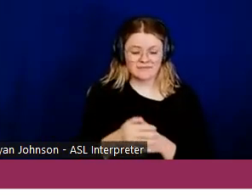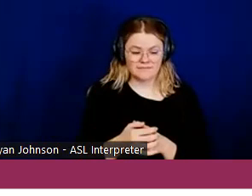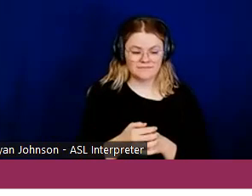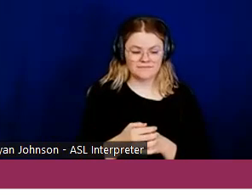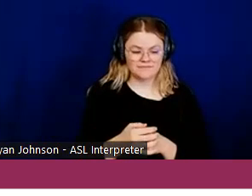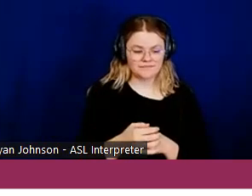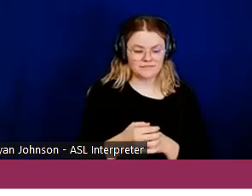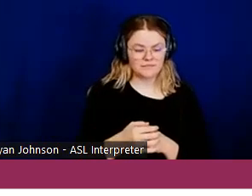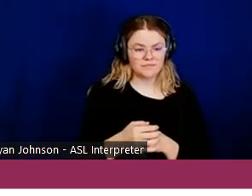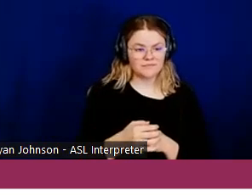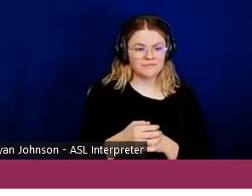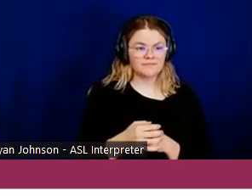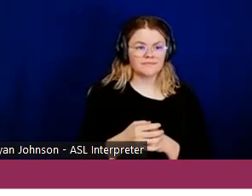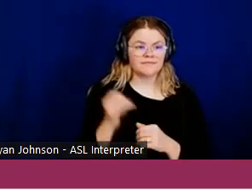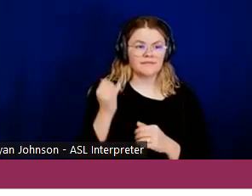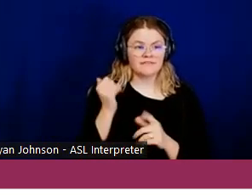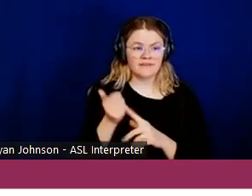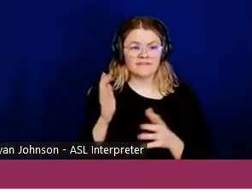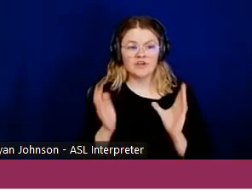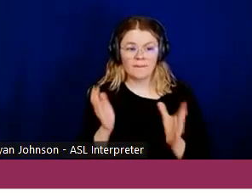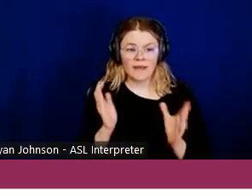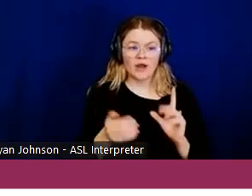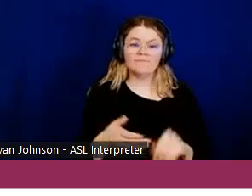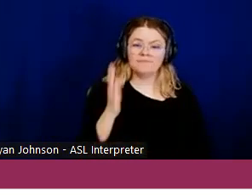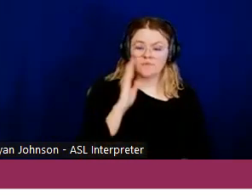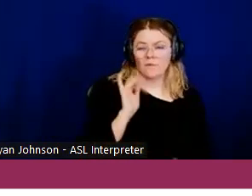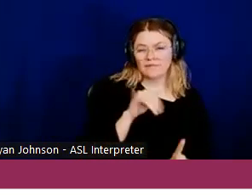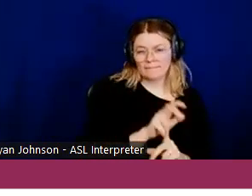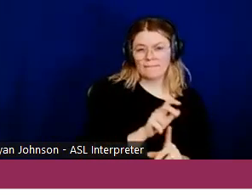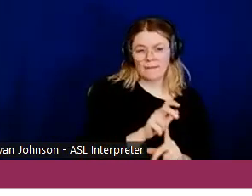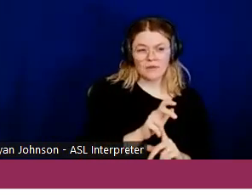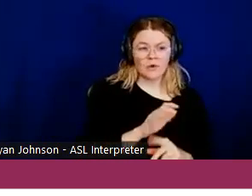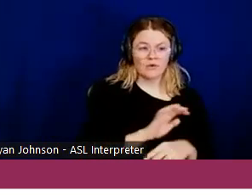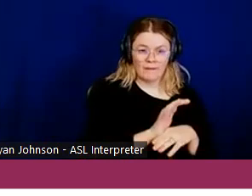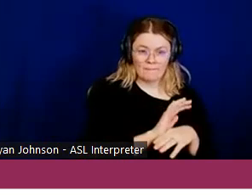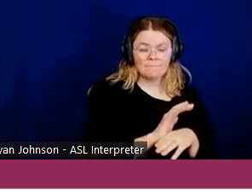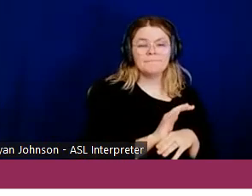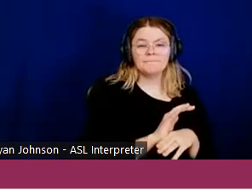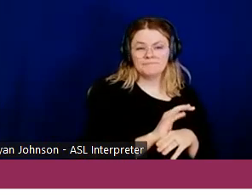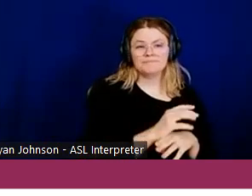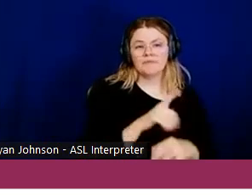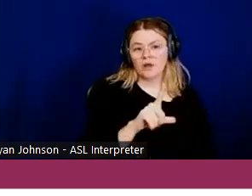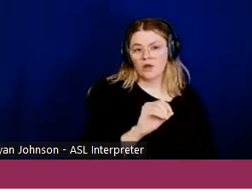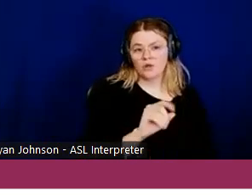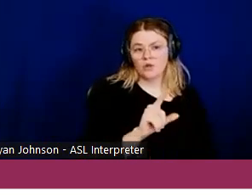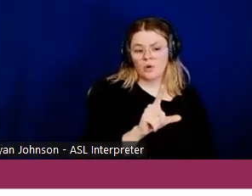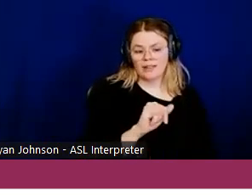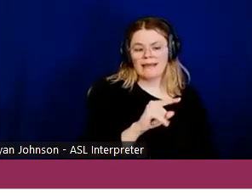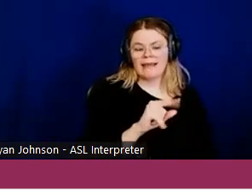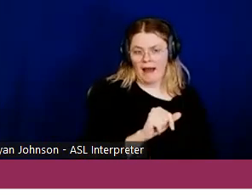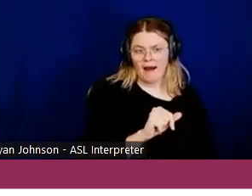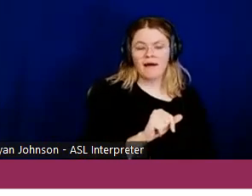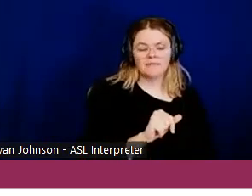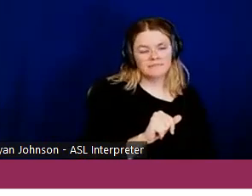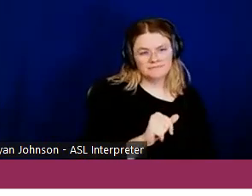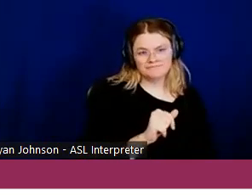as opposed to the popular film based off of a book called Lolita. This movie